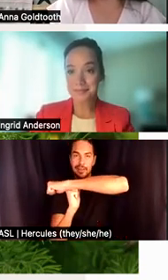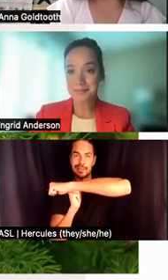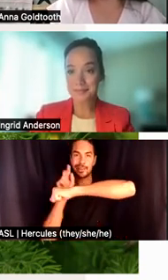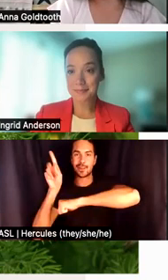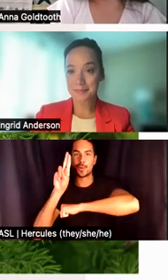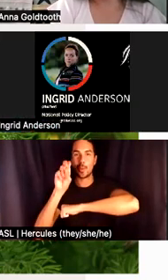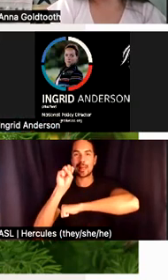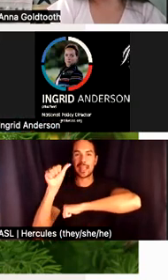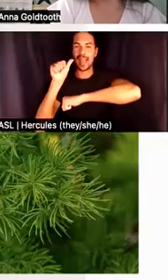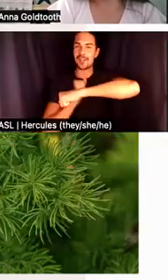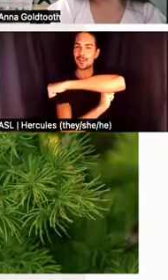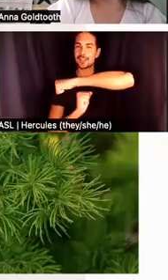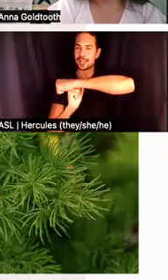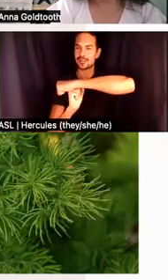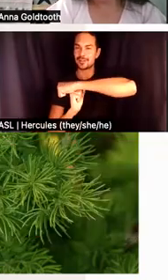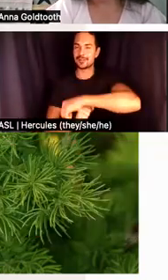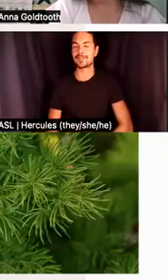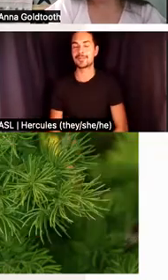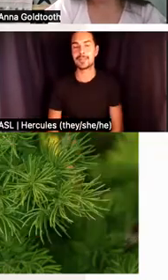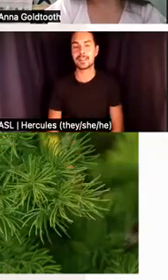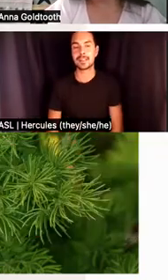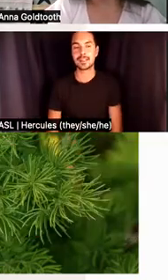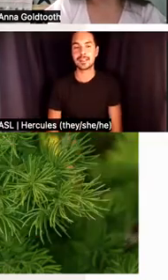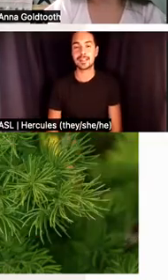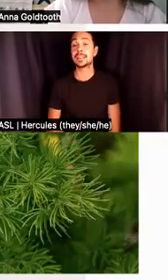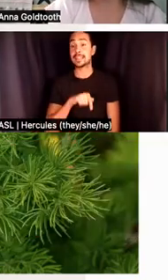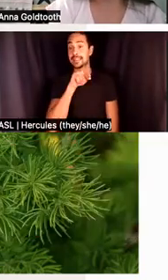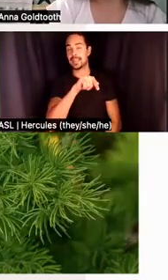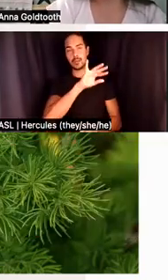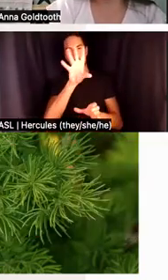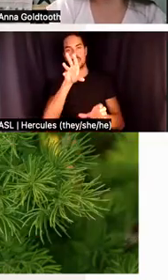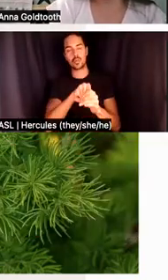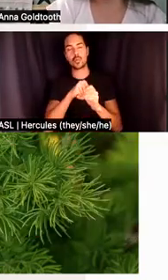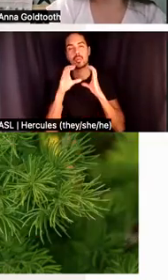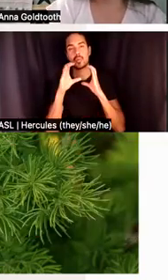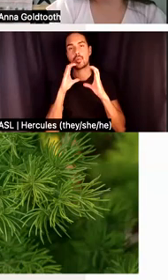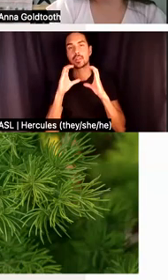So I really appreciate this just being included in the conversation.